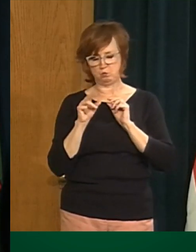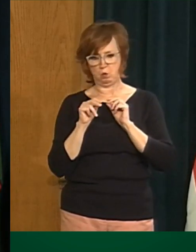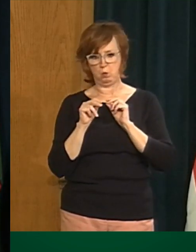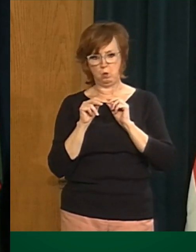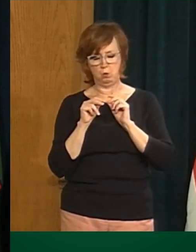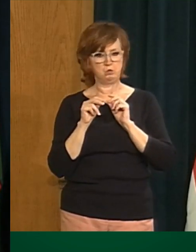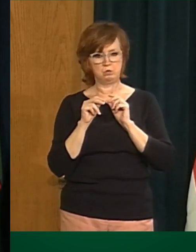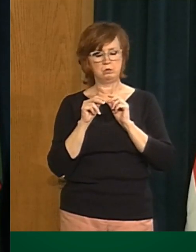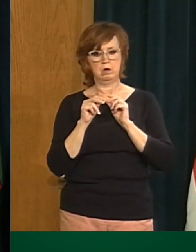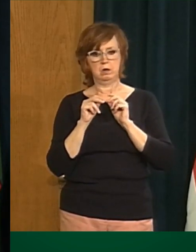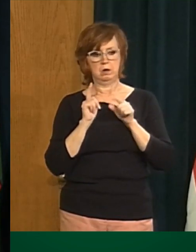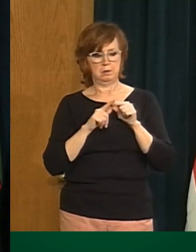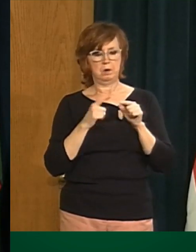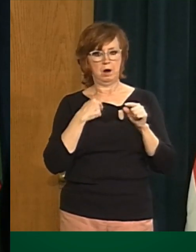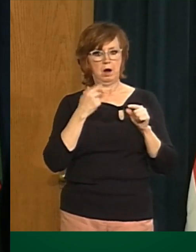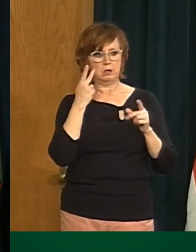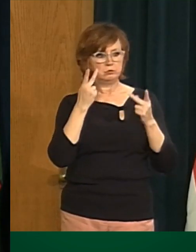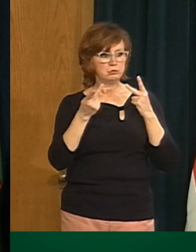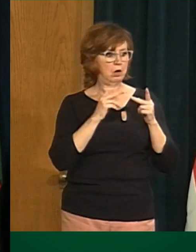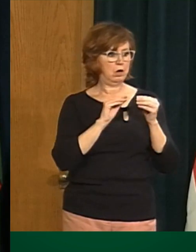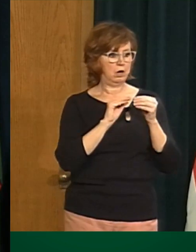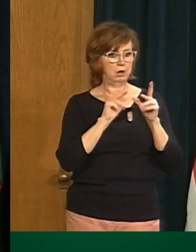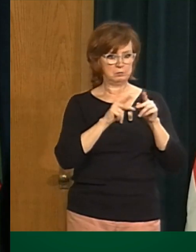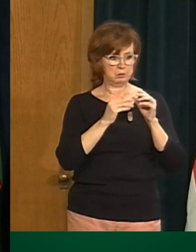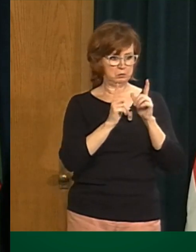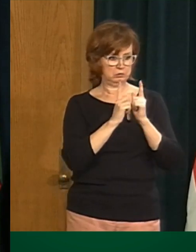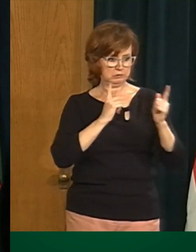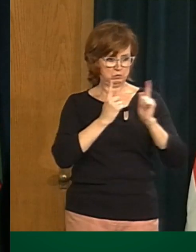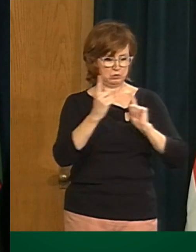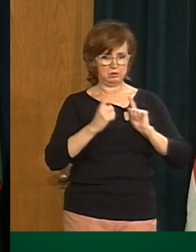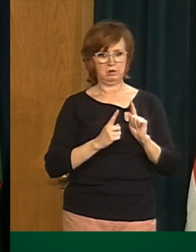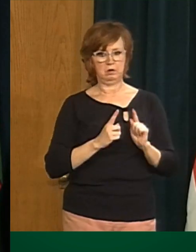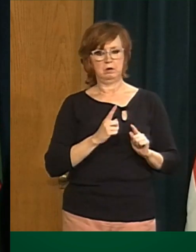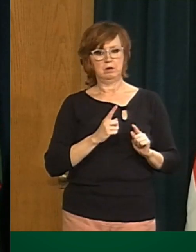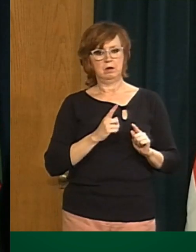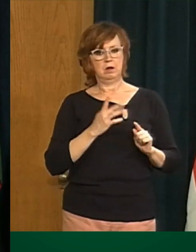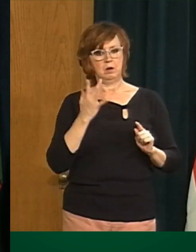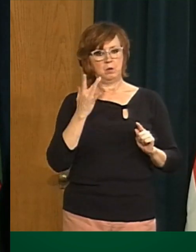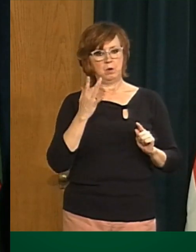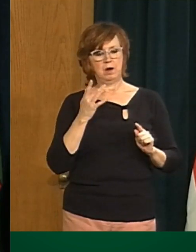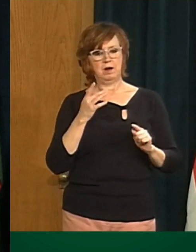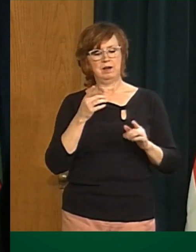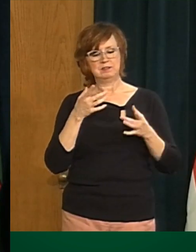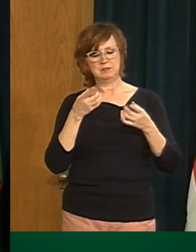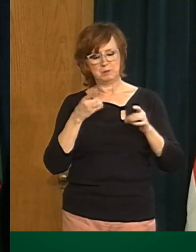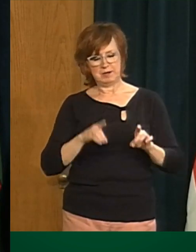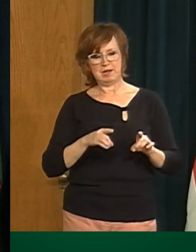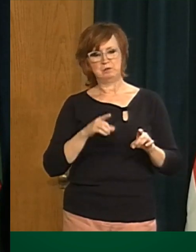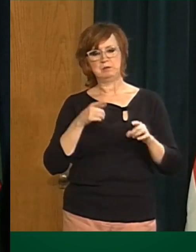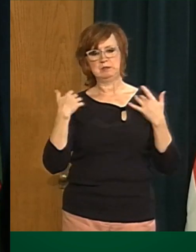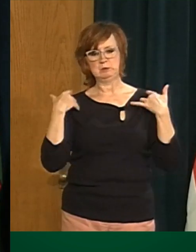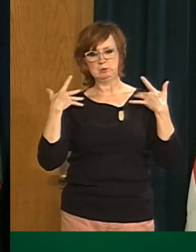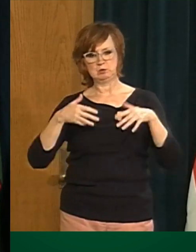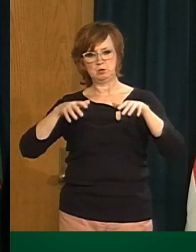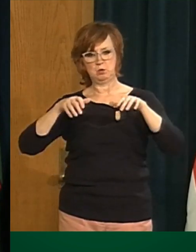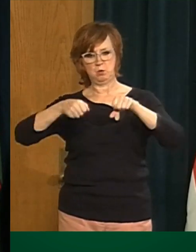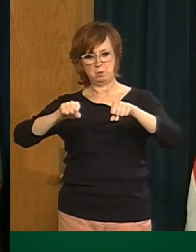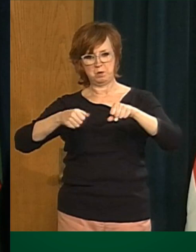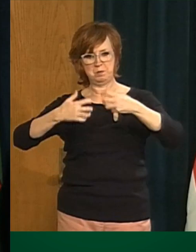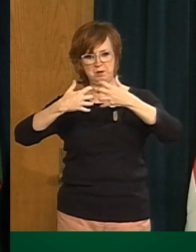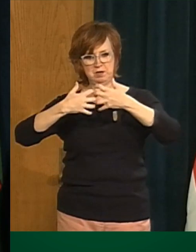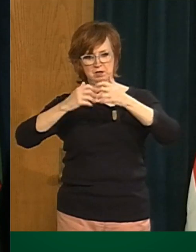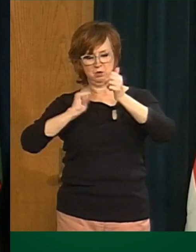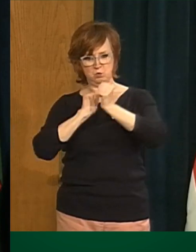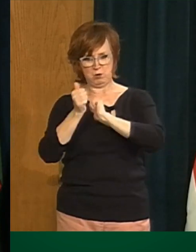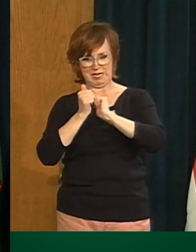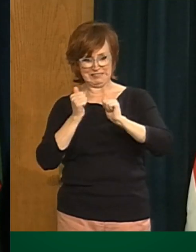increase quite quickly, but for different reasons. We had an infection with a snowmobile rally not far from the community where I live.